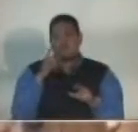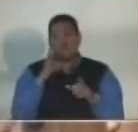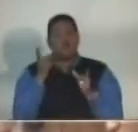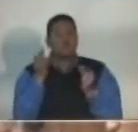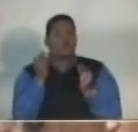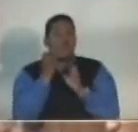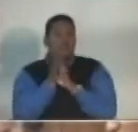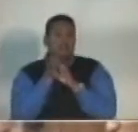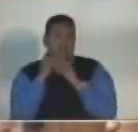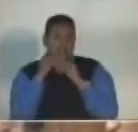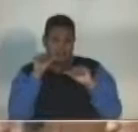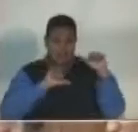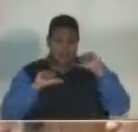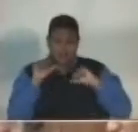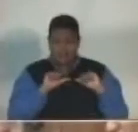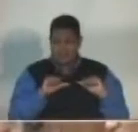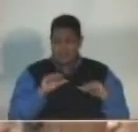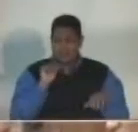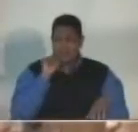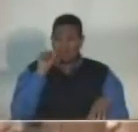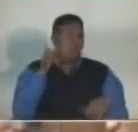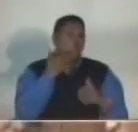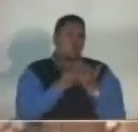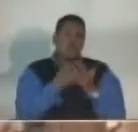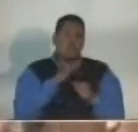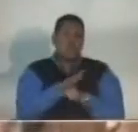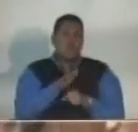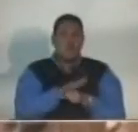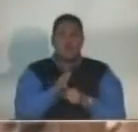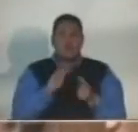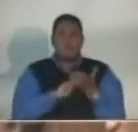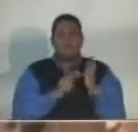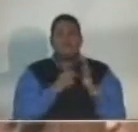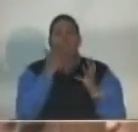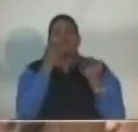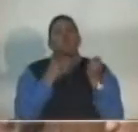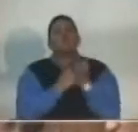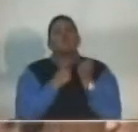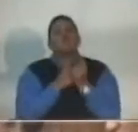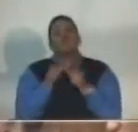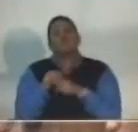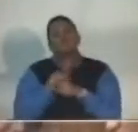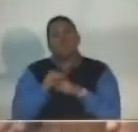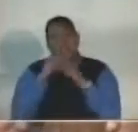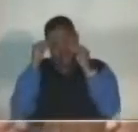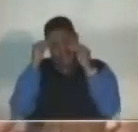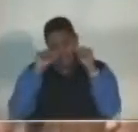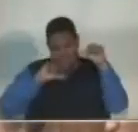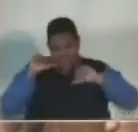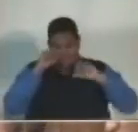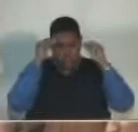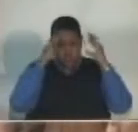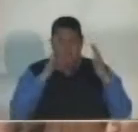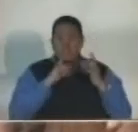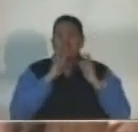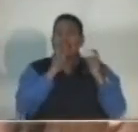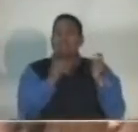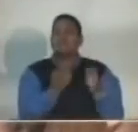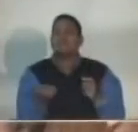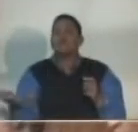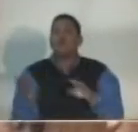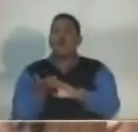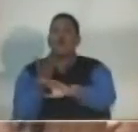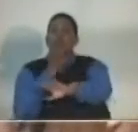exam in science. That's not good enough. And therefore, we're seeking support to train science teachers and offer equipment